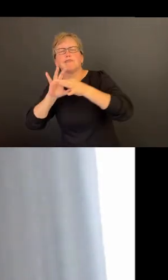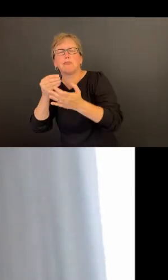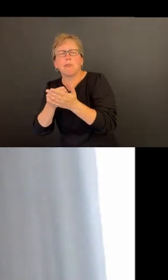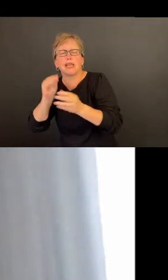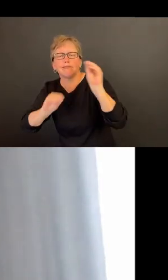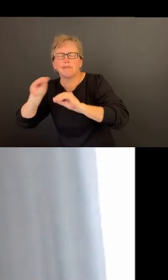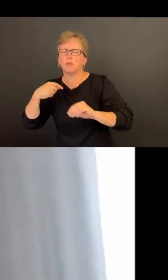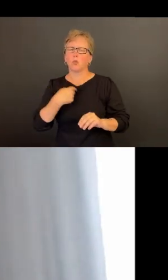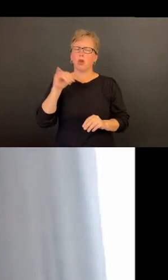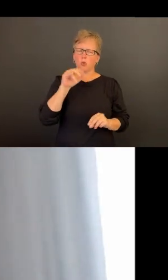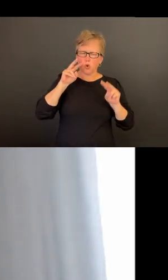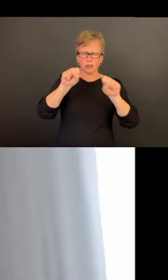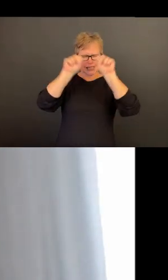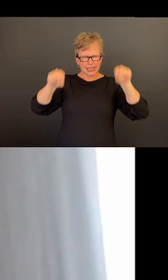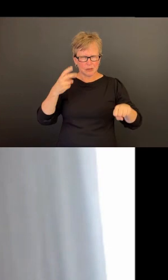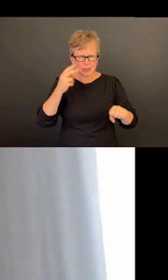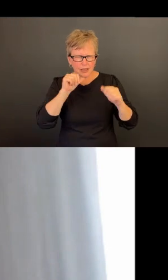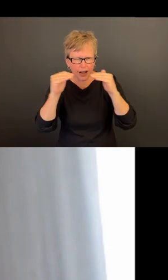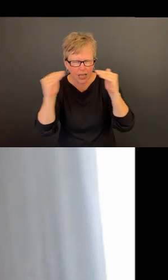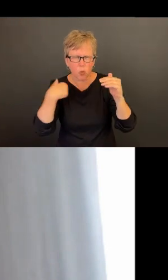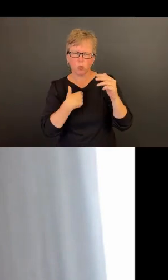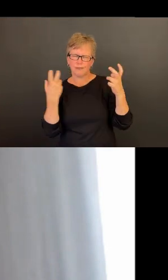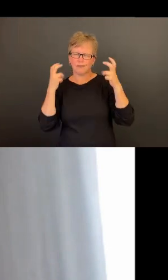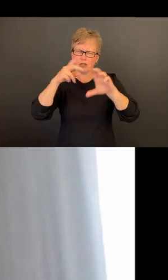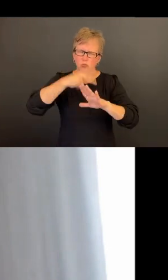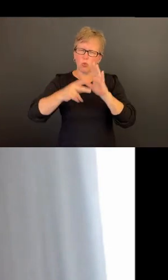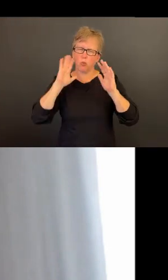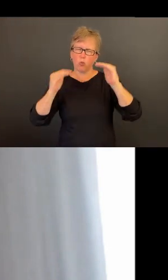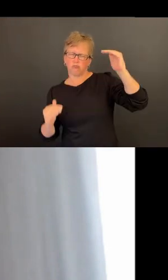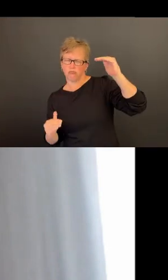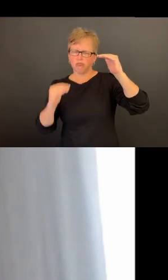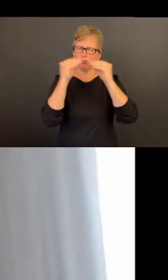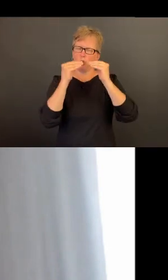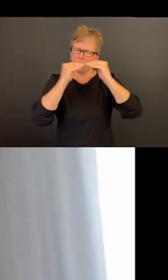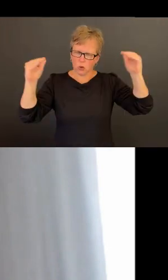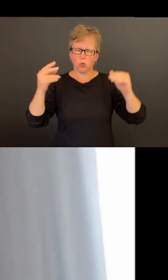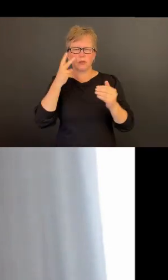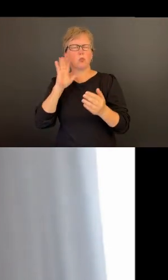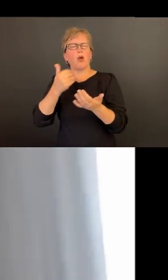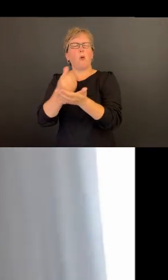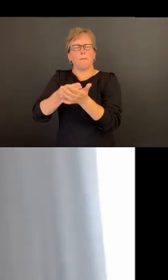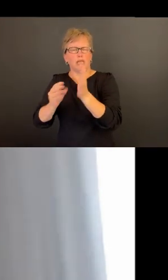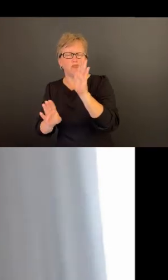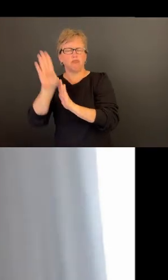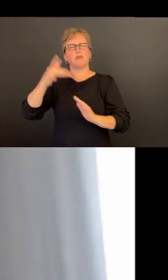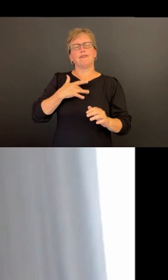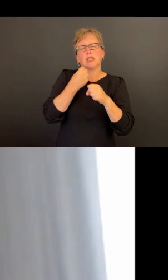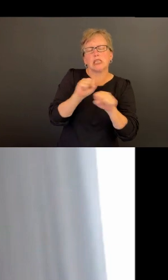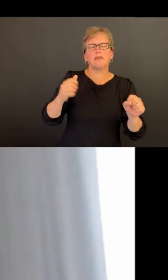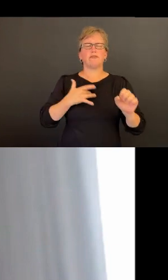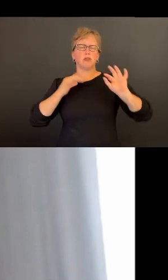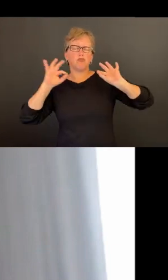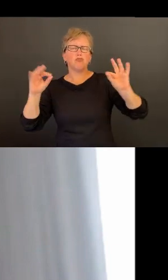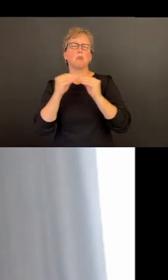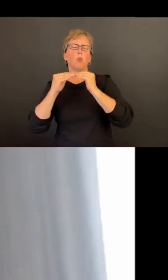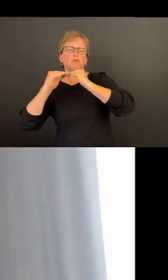inequities, that build financial security and advance wealth and legacy creation. And when I say that we advance